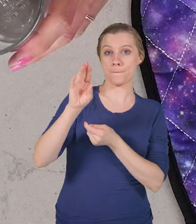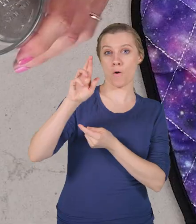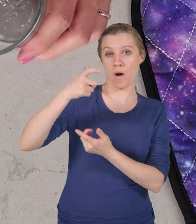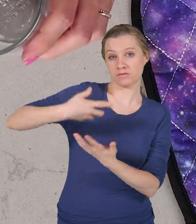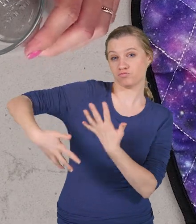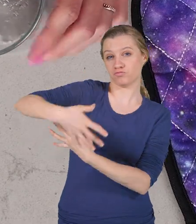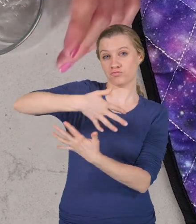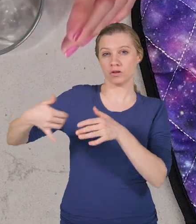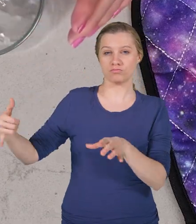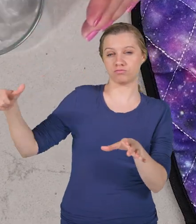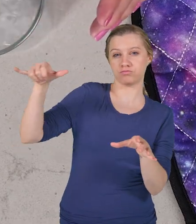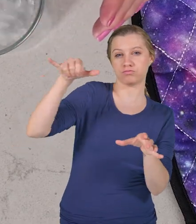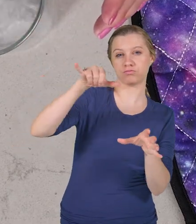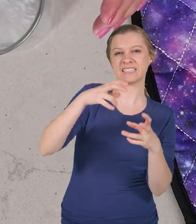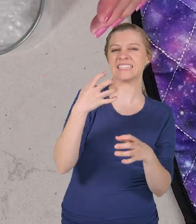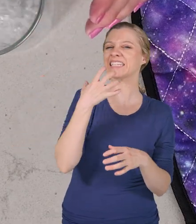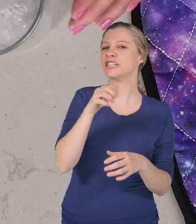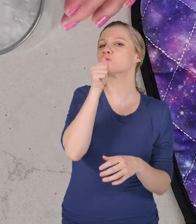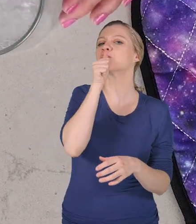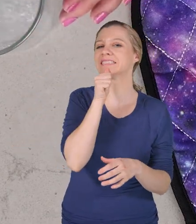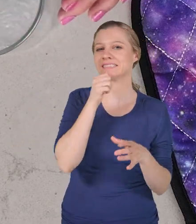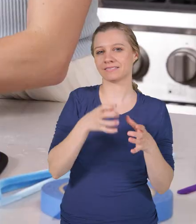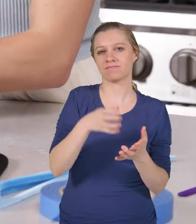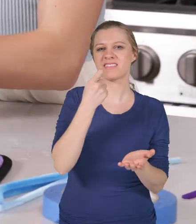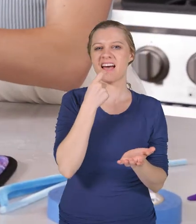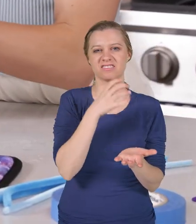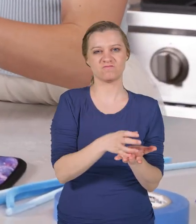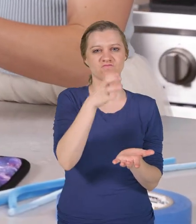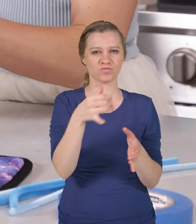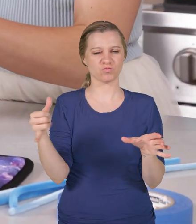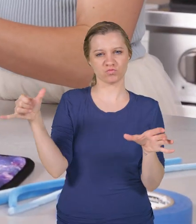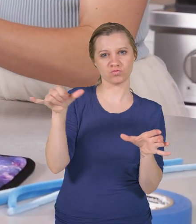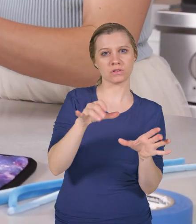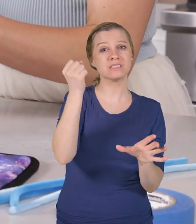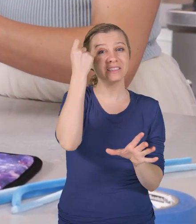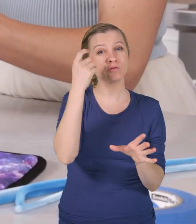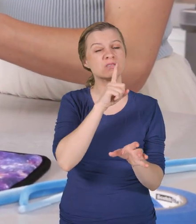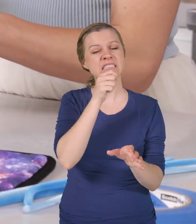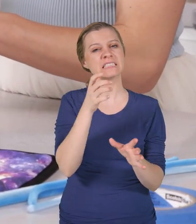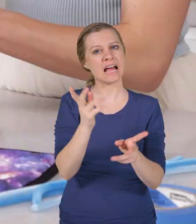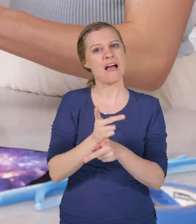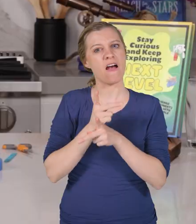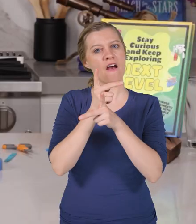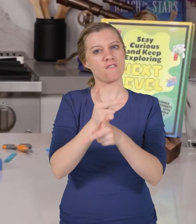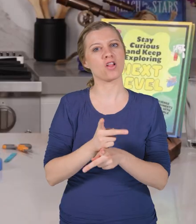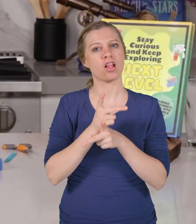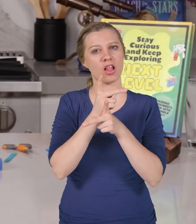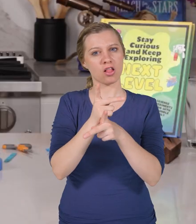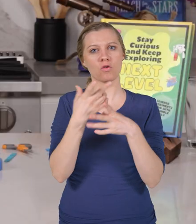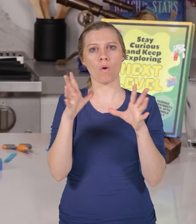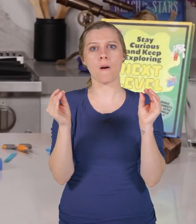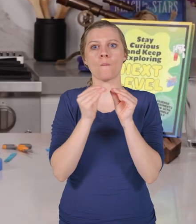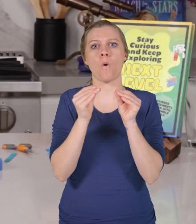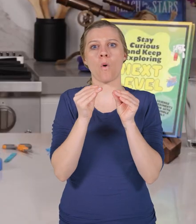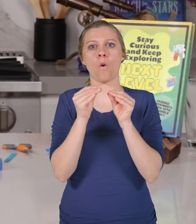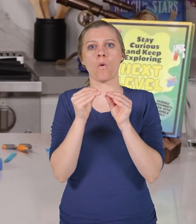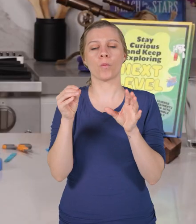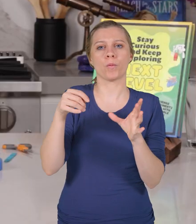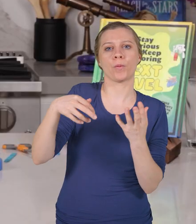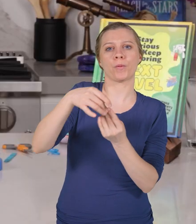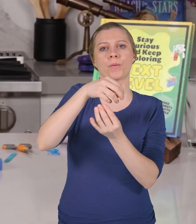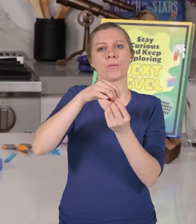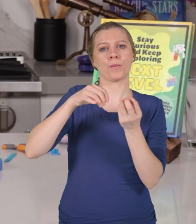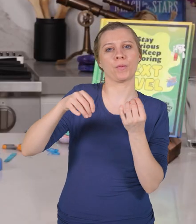borax solution into your heat-resistant glass. And you want to be very careful here not to get any of the